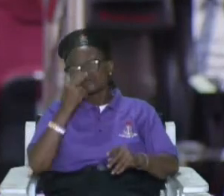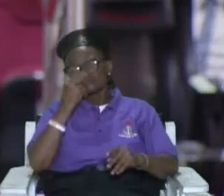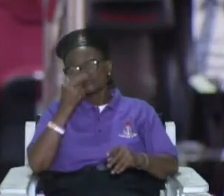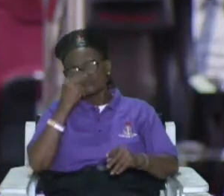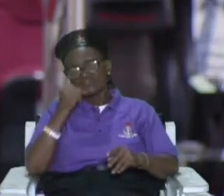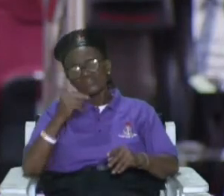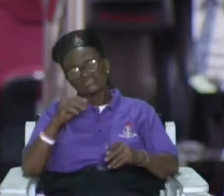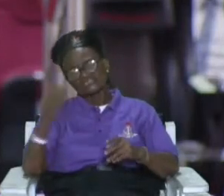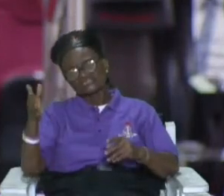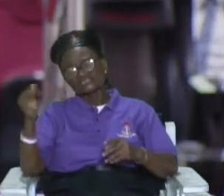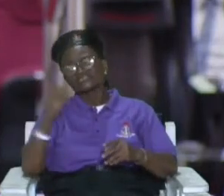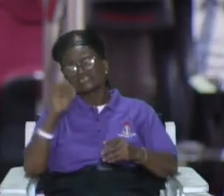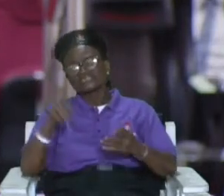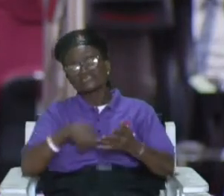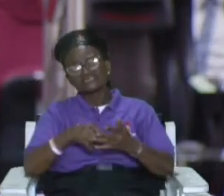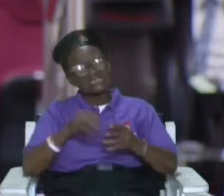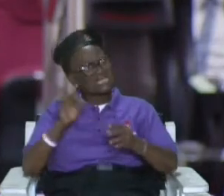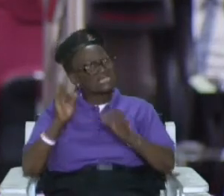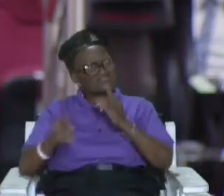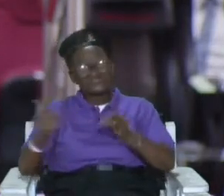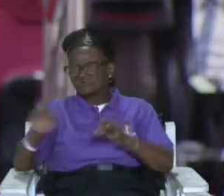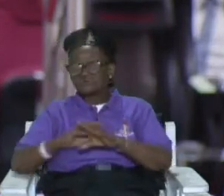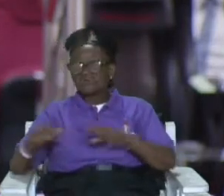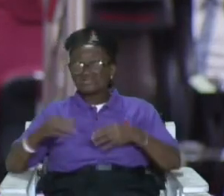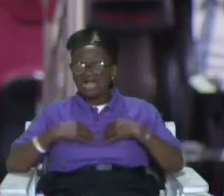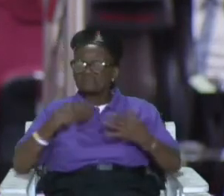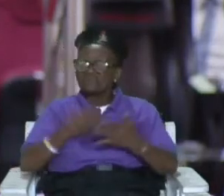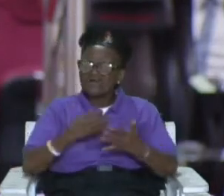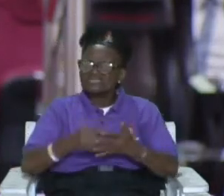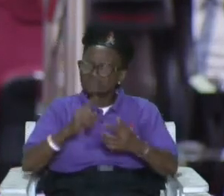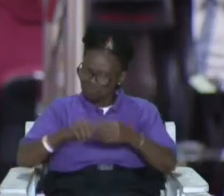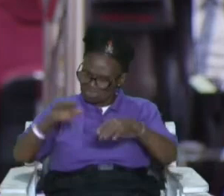If you have no money to give me, go.